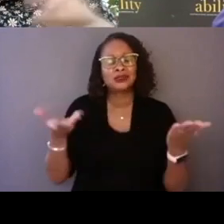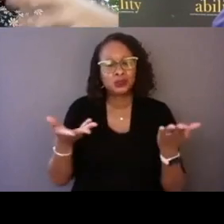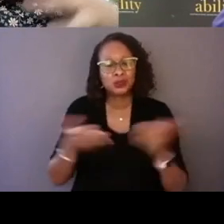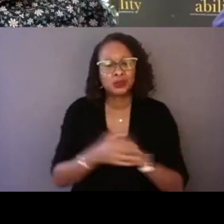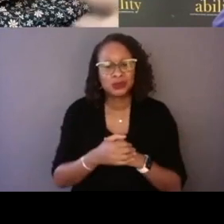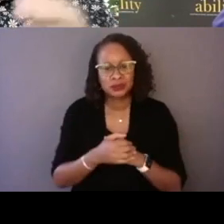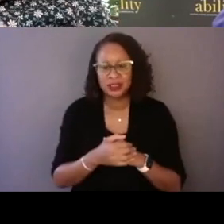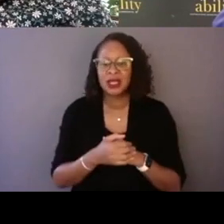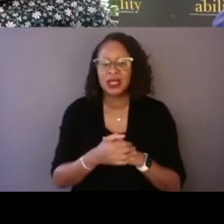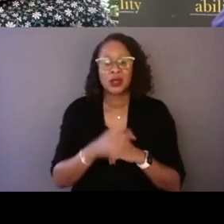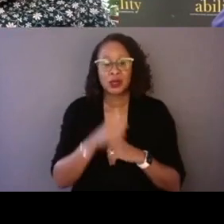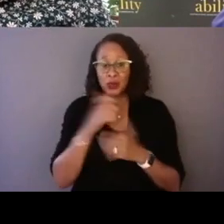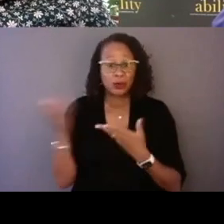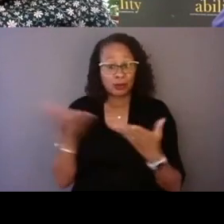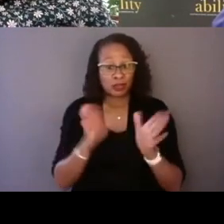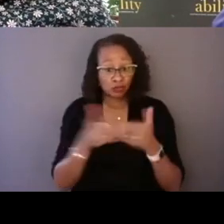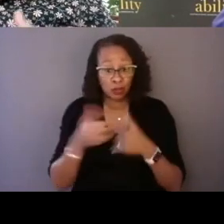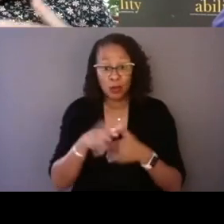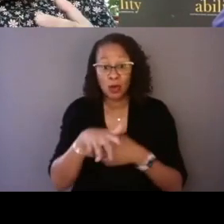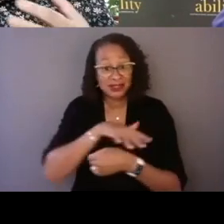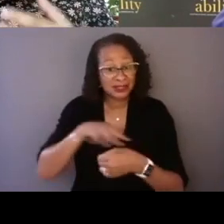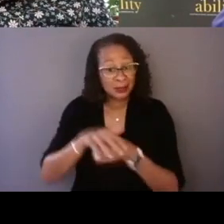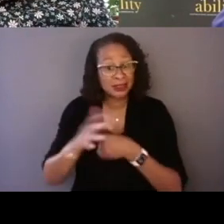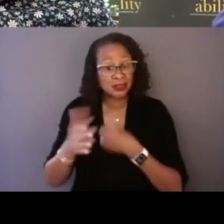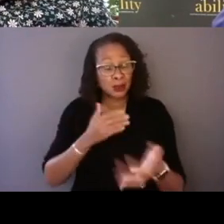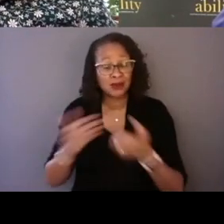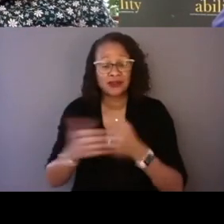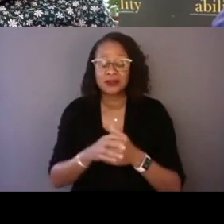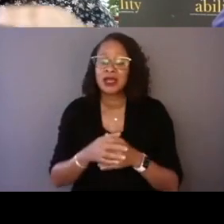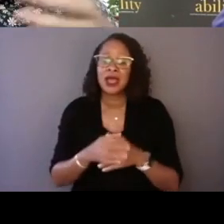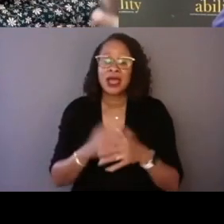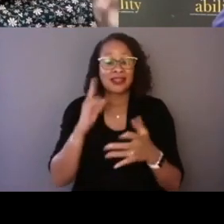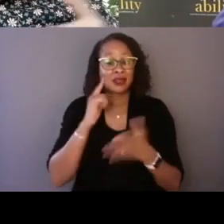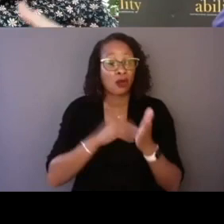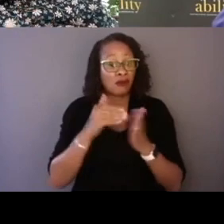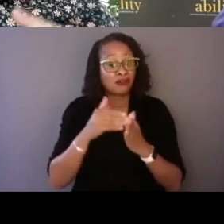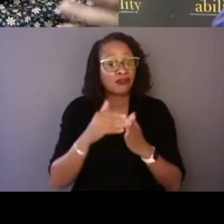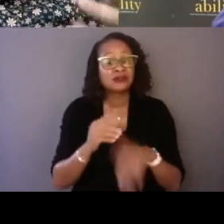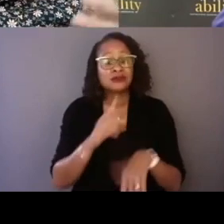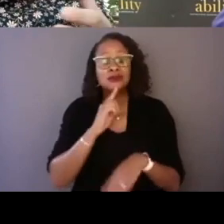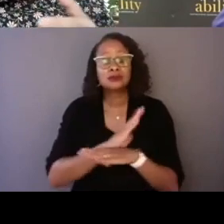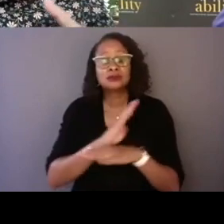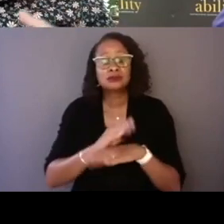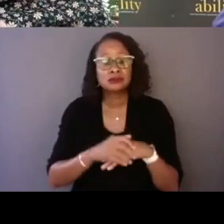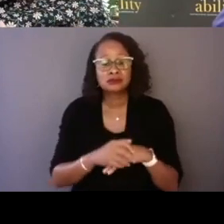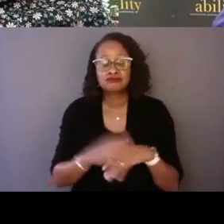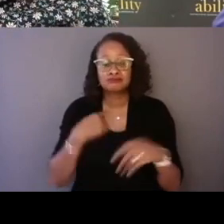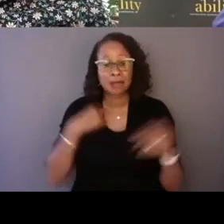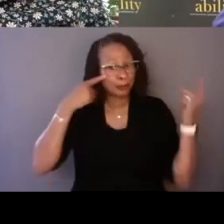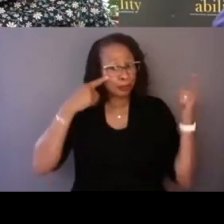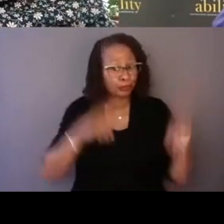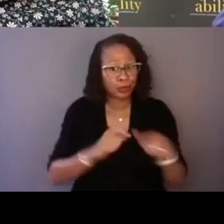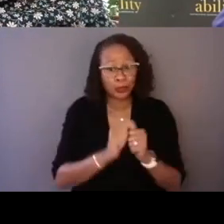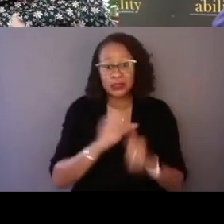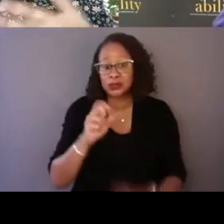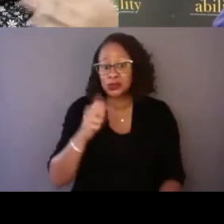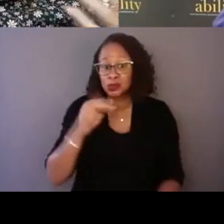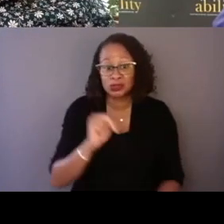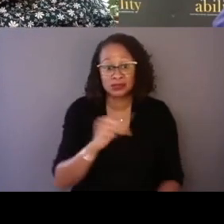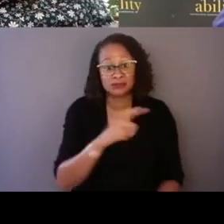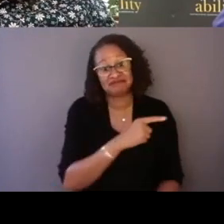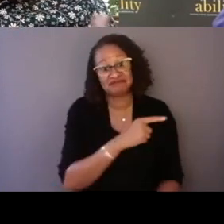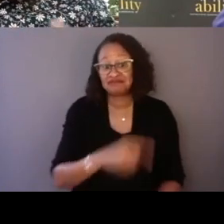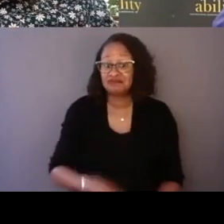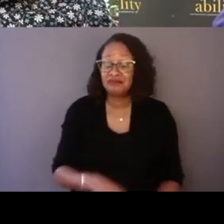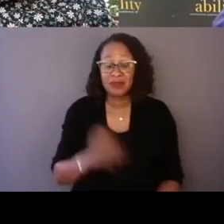into the space, whatever that might be? So I think a lot of it is actually, I'm agreeing with Susan really on this, that it's